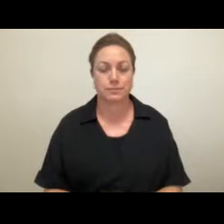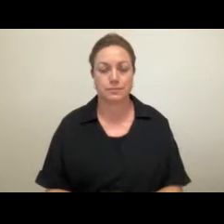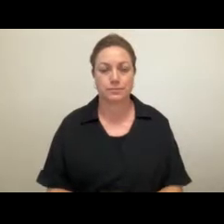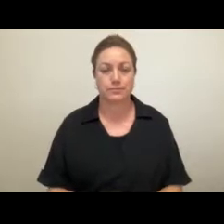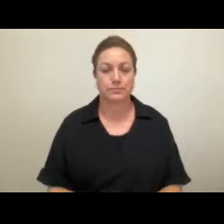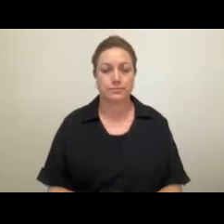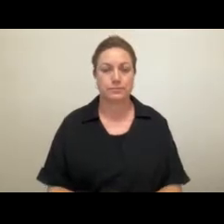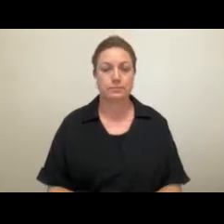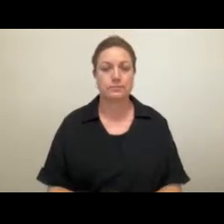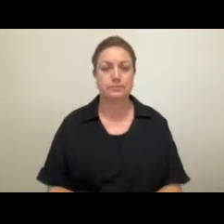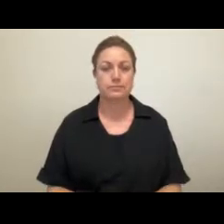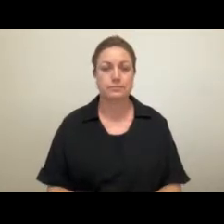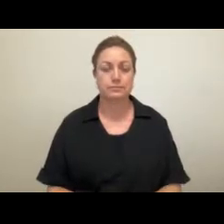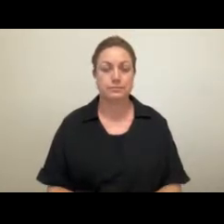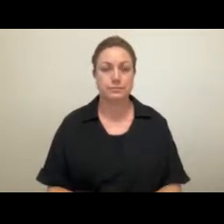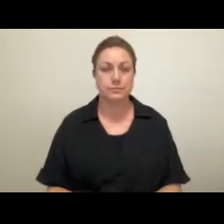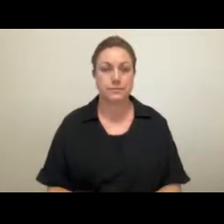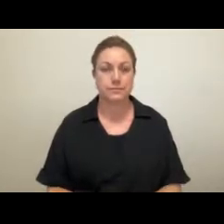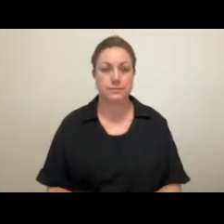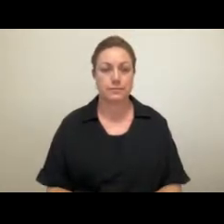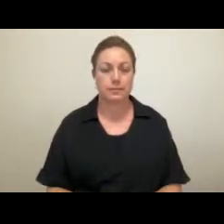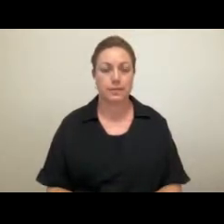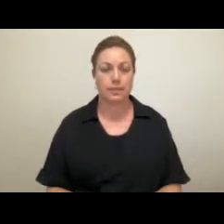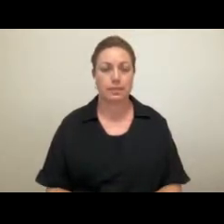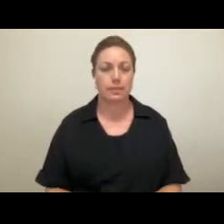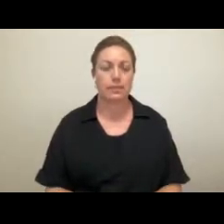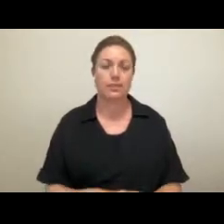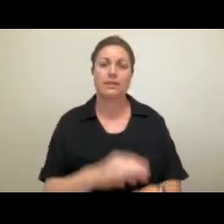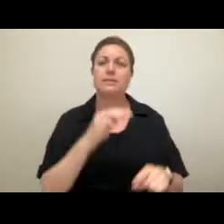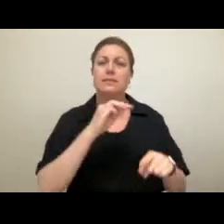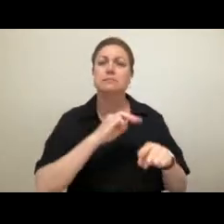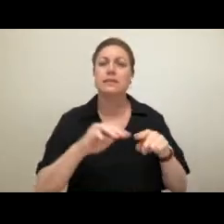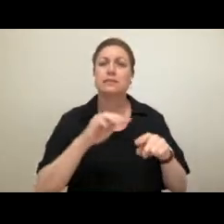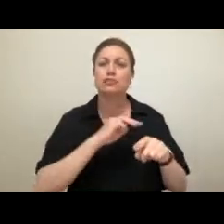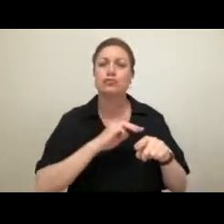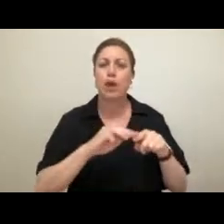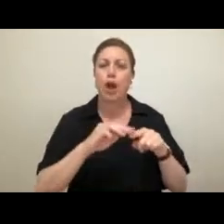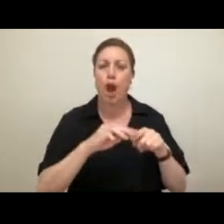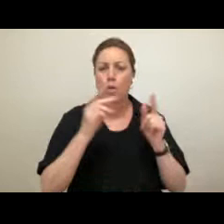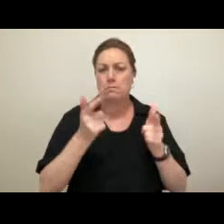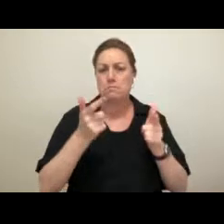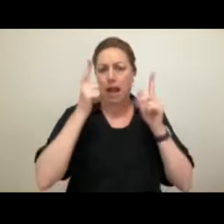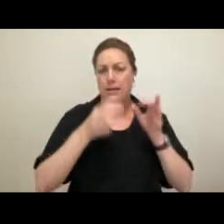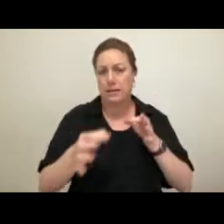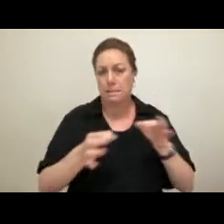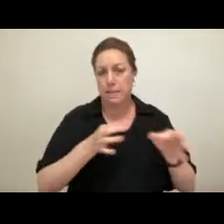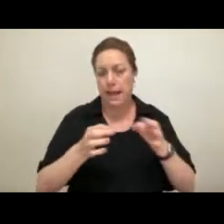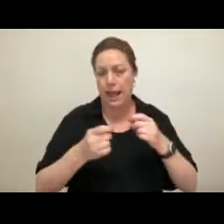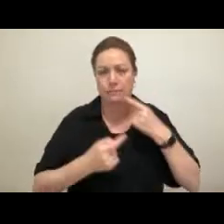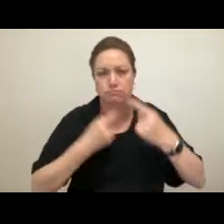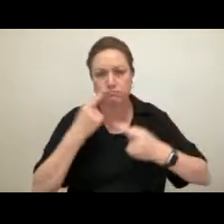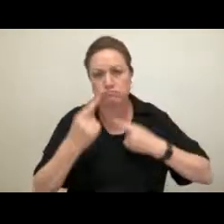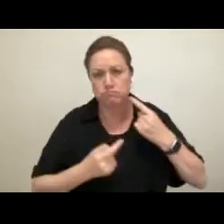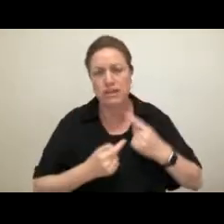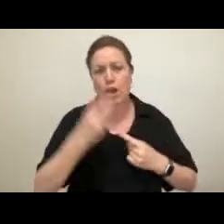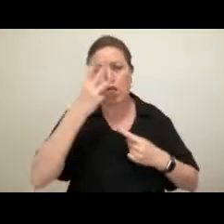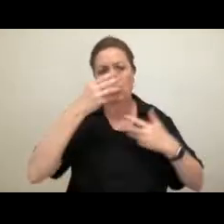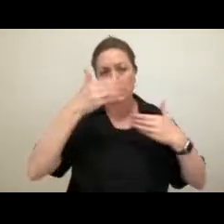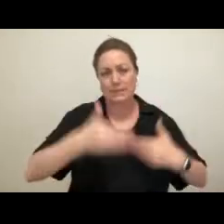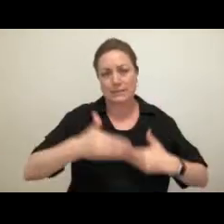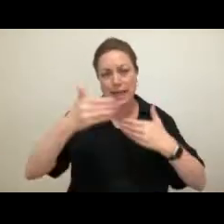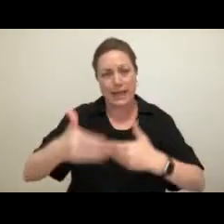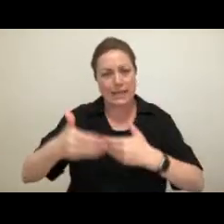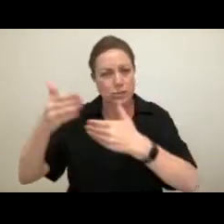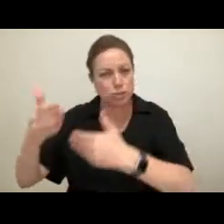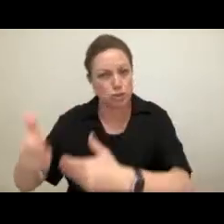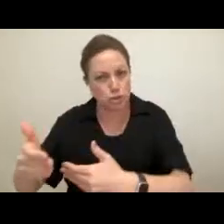In the Sydney Metro Art Master Plan, we describe the three-stage commissioning process that is used. So